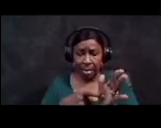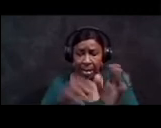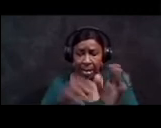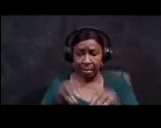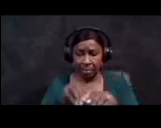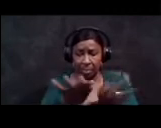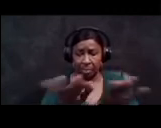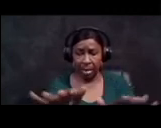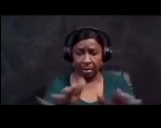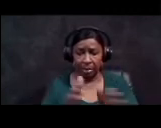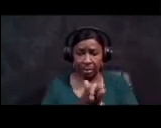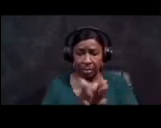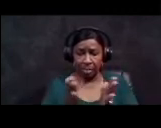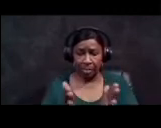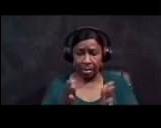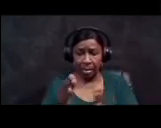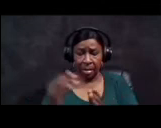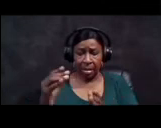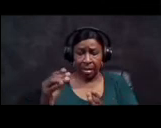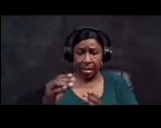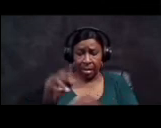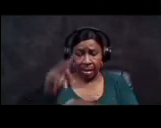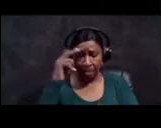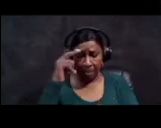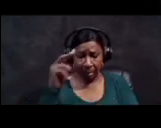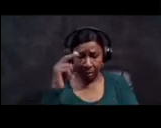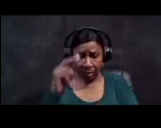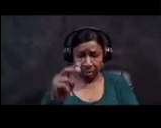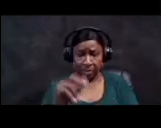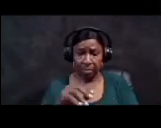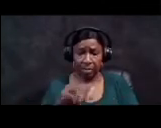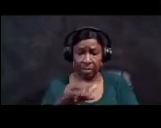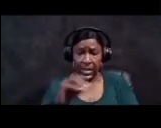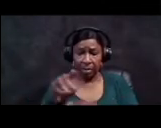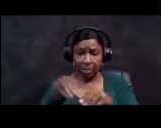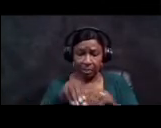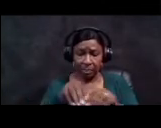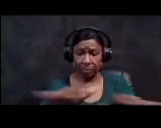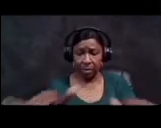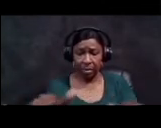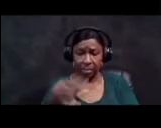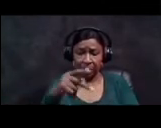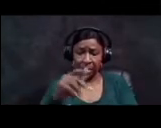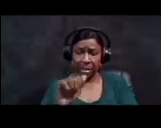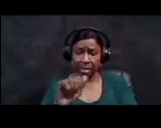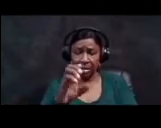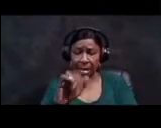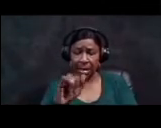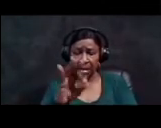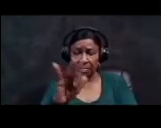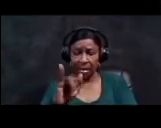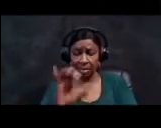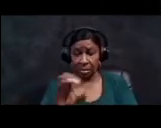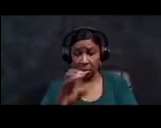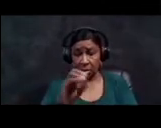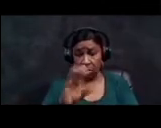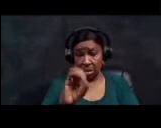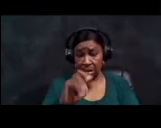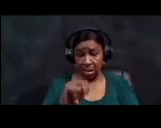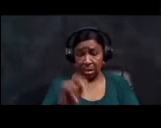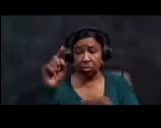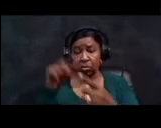of Mexico, right? It spreads out into the Pacific Ocean through the Atlantic. It's in many ways